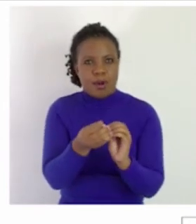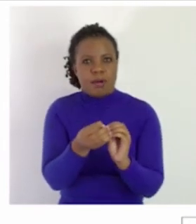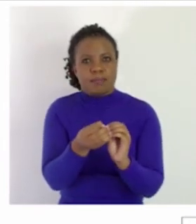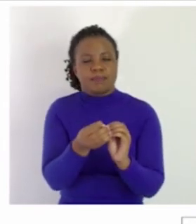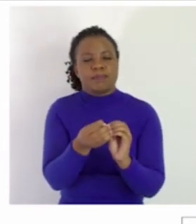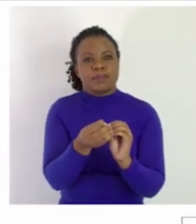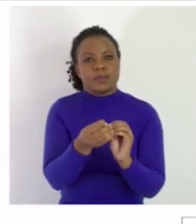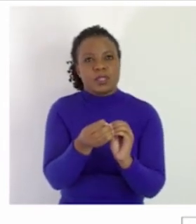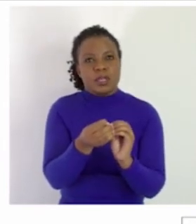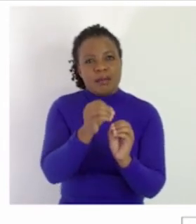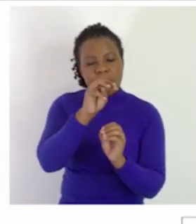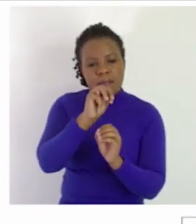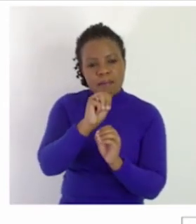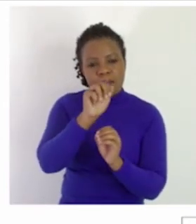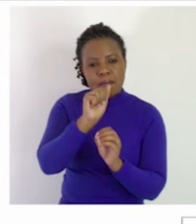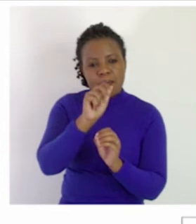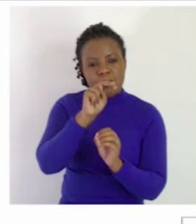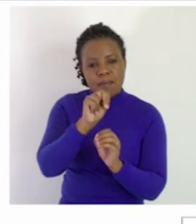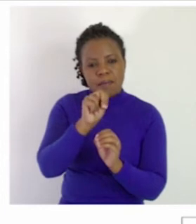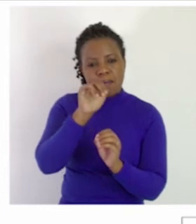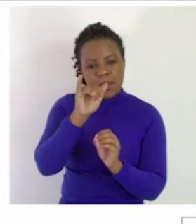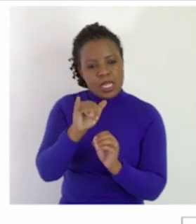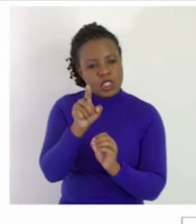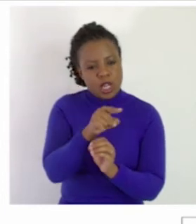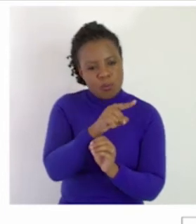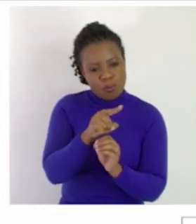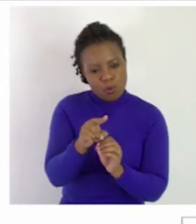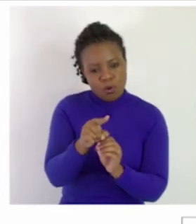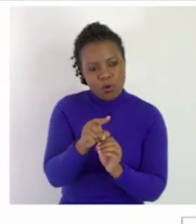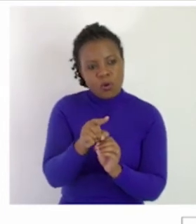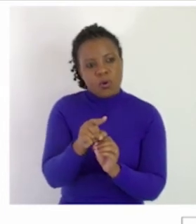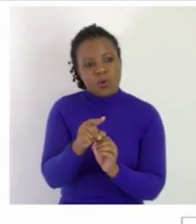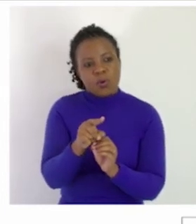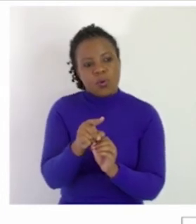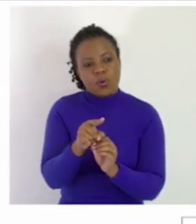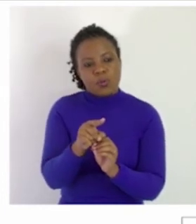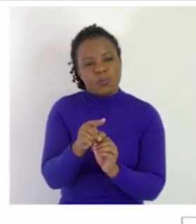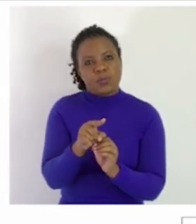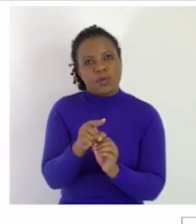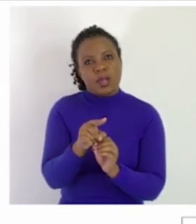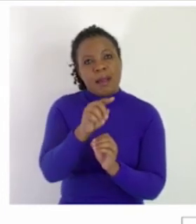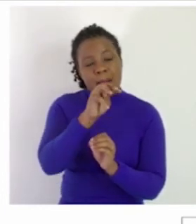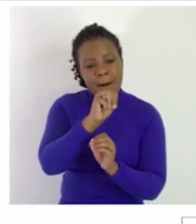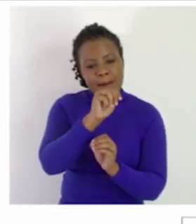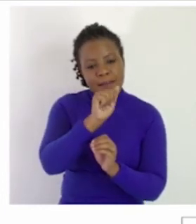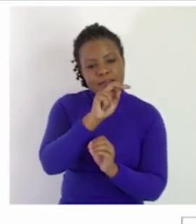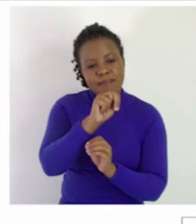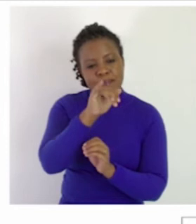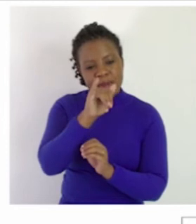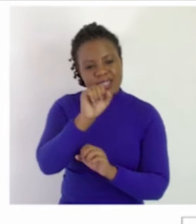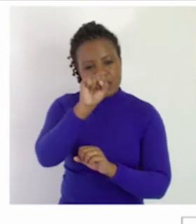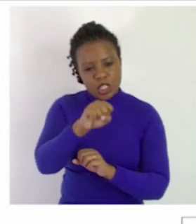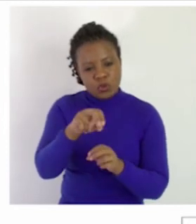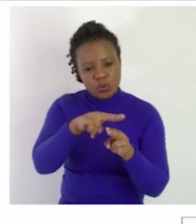word, many, just the second last sentence, where it says many. I